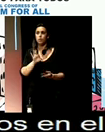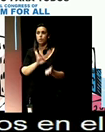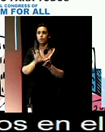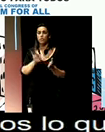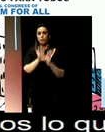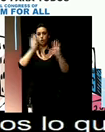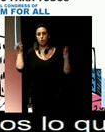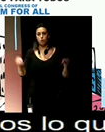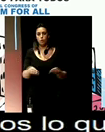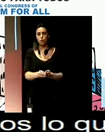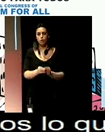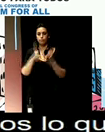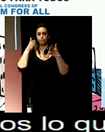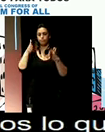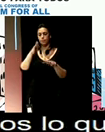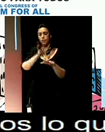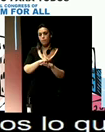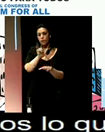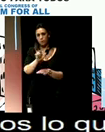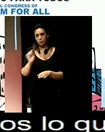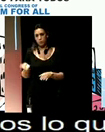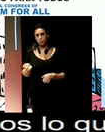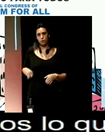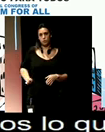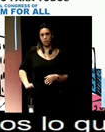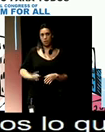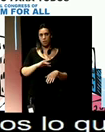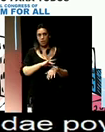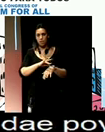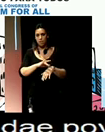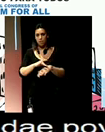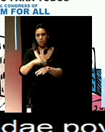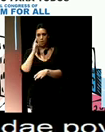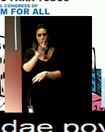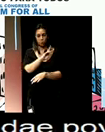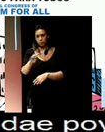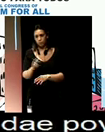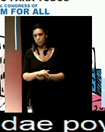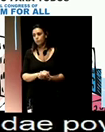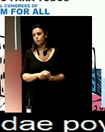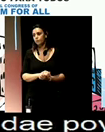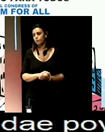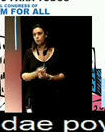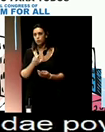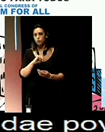service to the professionals that run the museums.